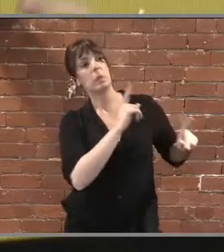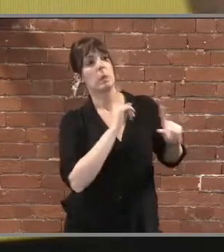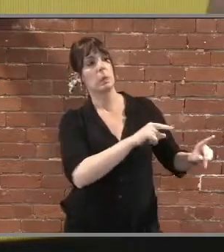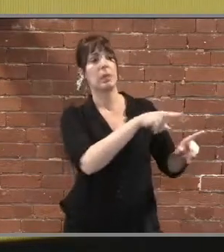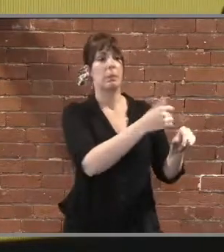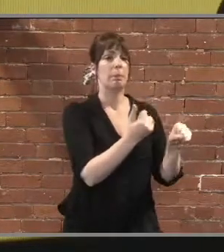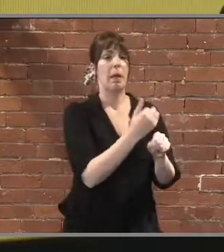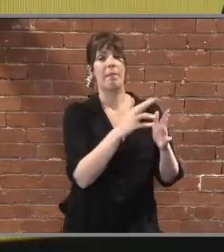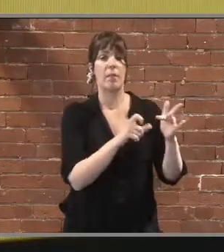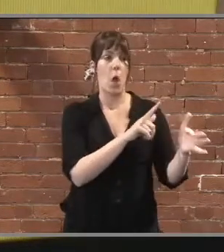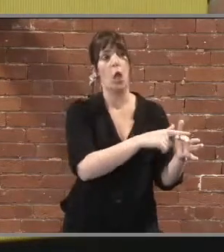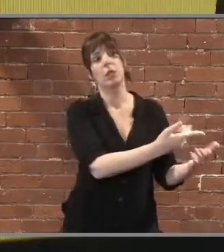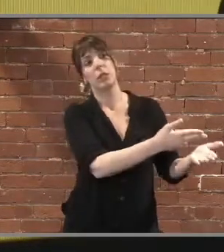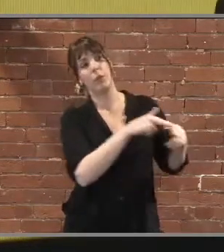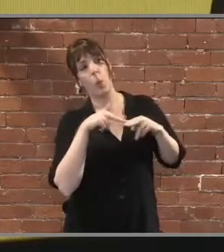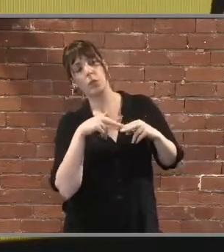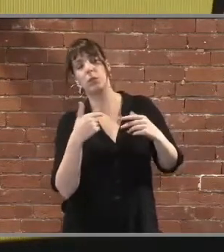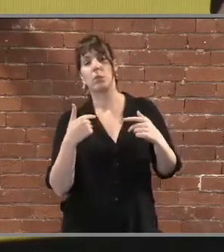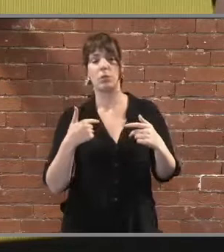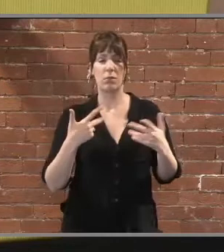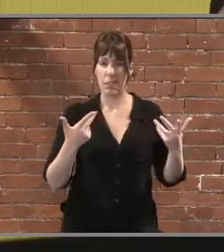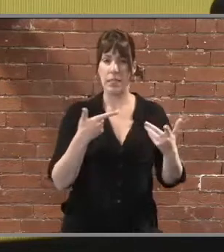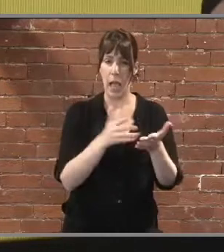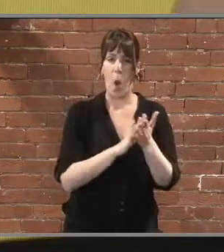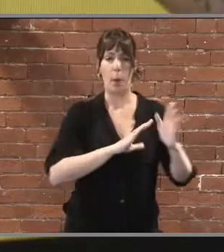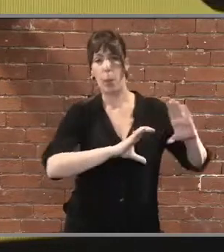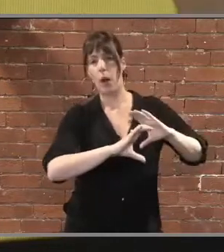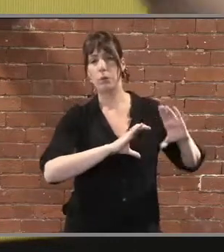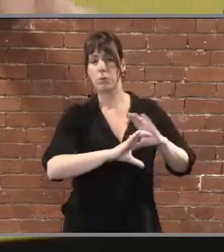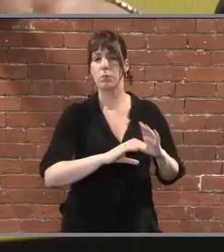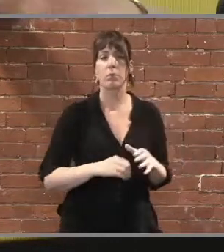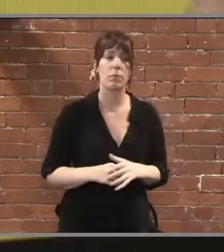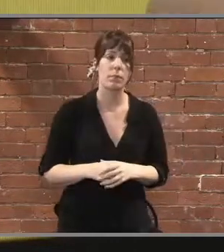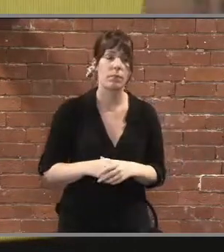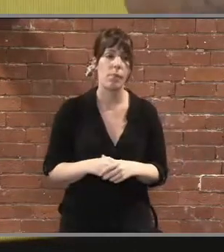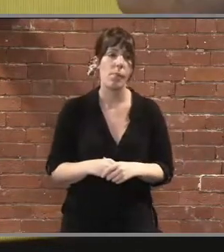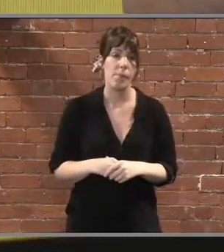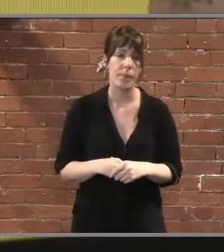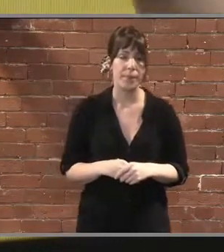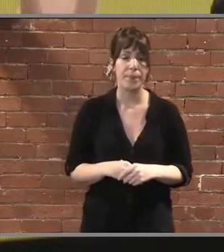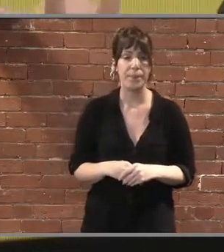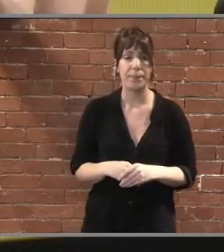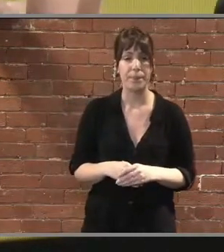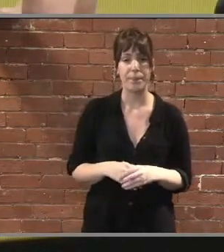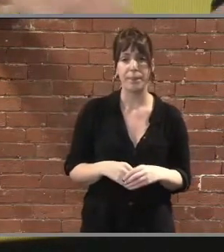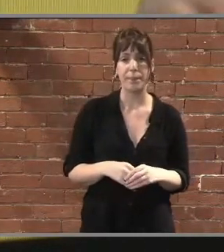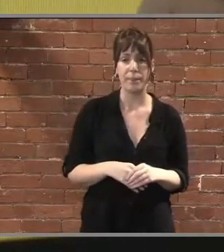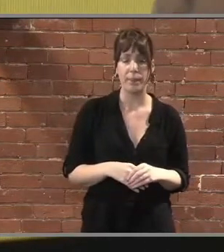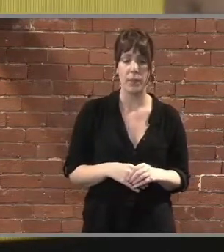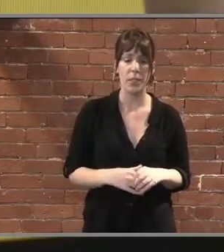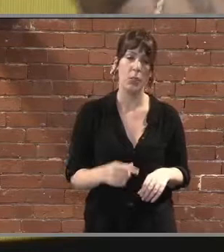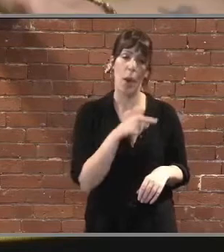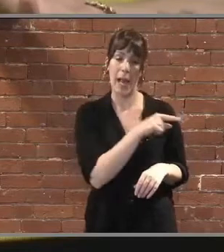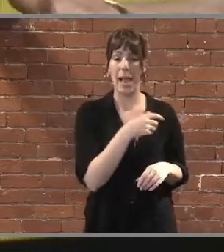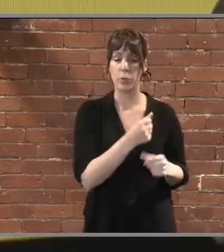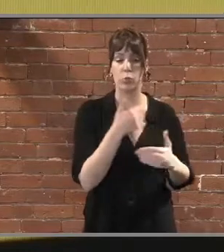creating files and sharing them back to me, and then me like tracking vocals at home and then sharing them back to him, and him processing those